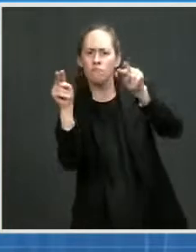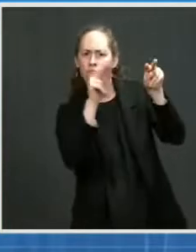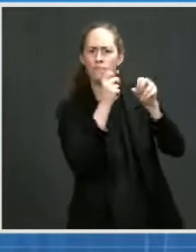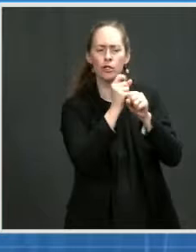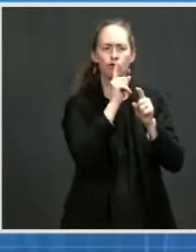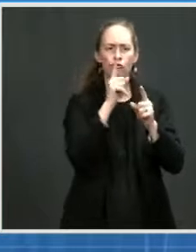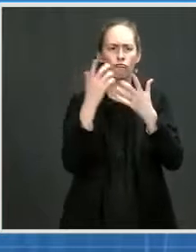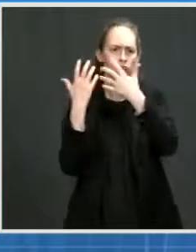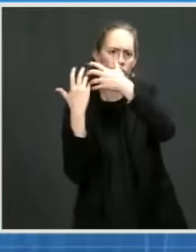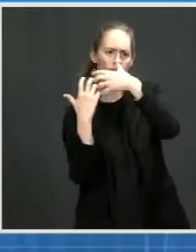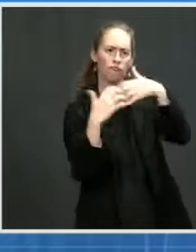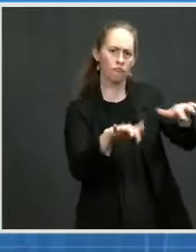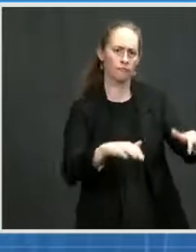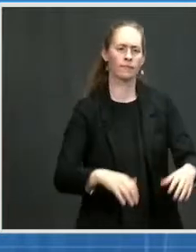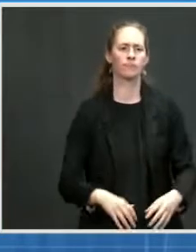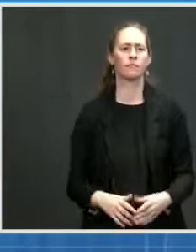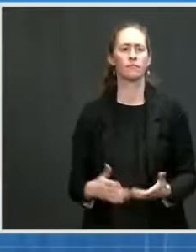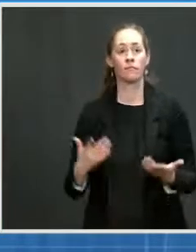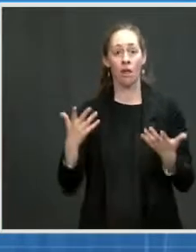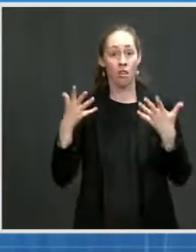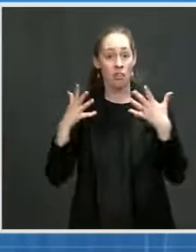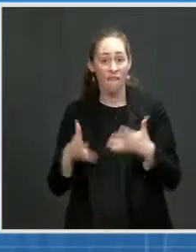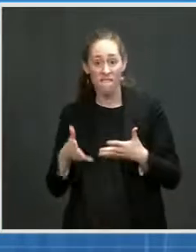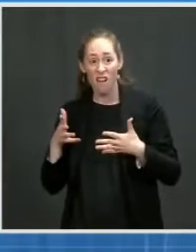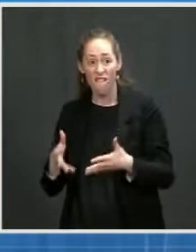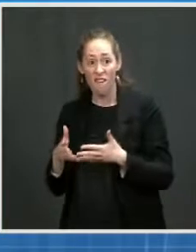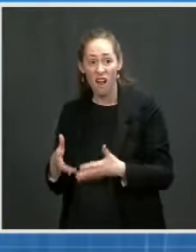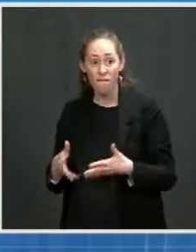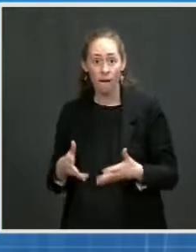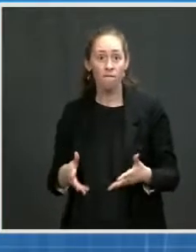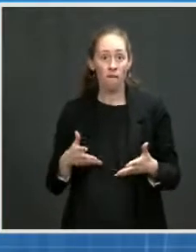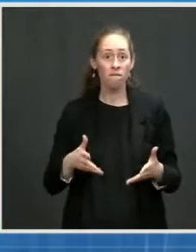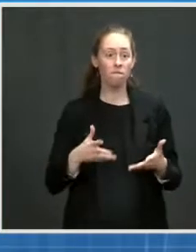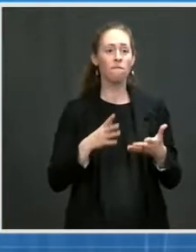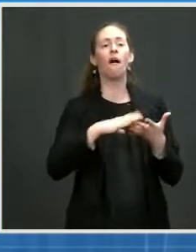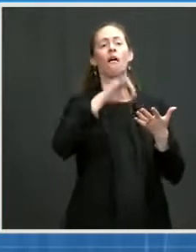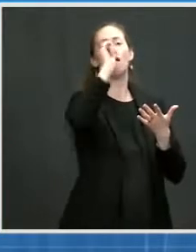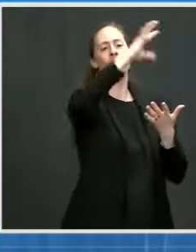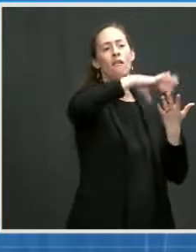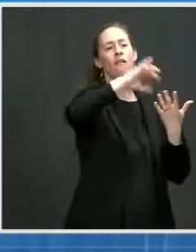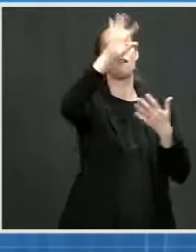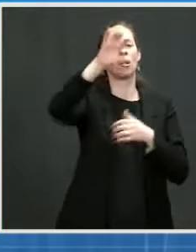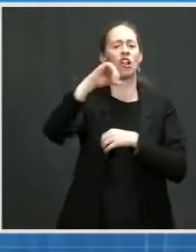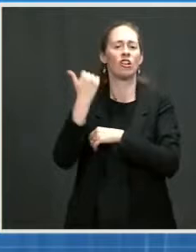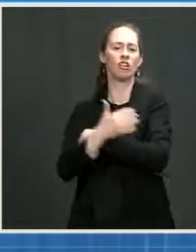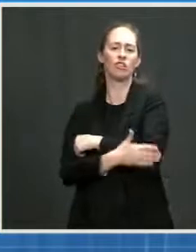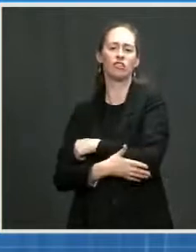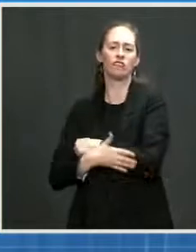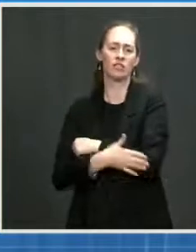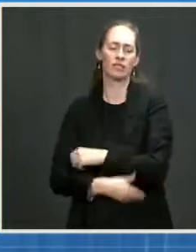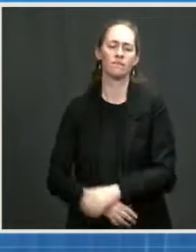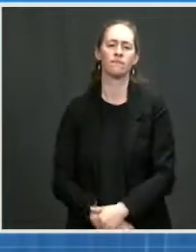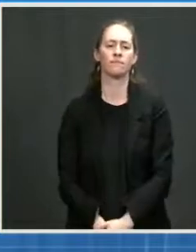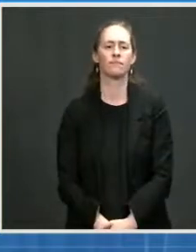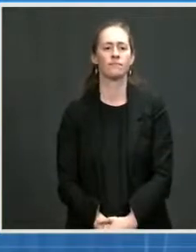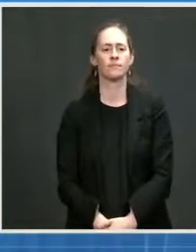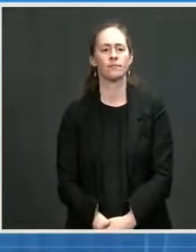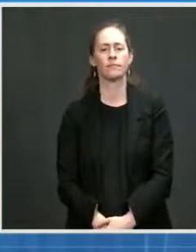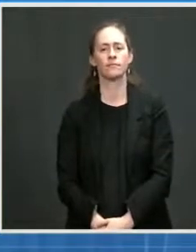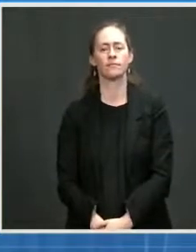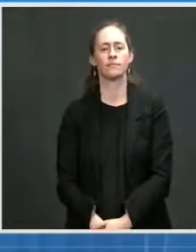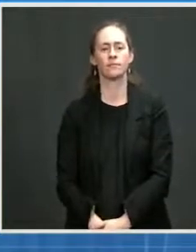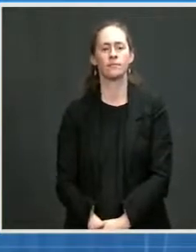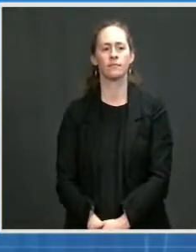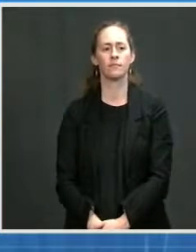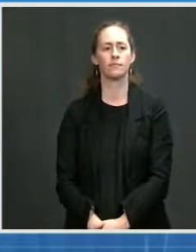be able to export additional vaccines to the extent that we have the capacity. I will say that it is our